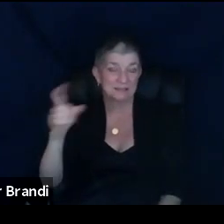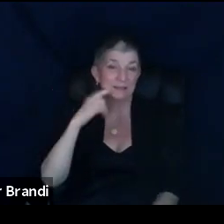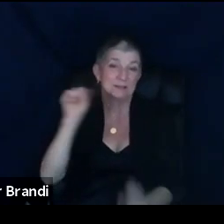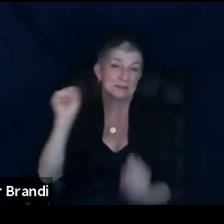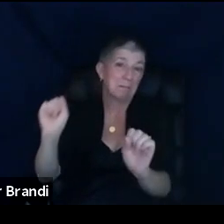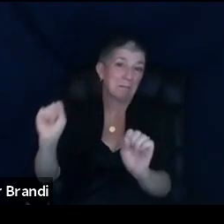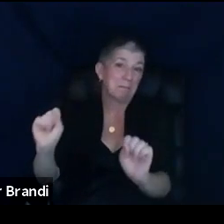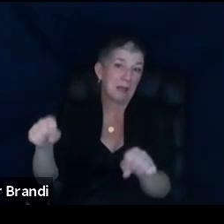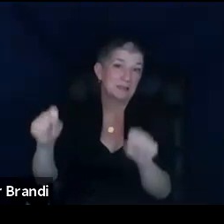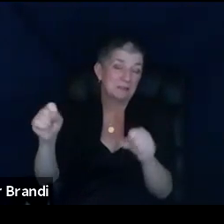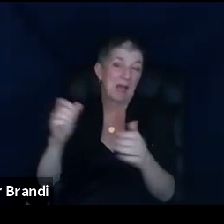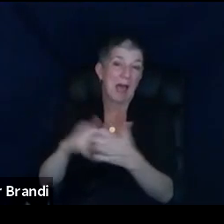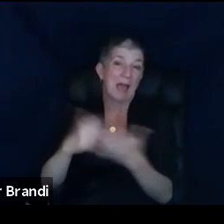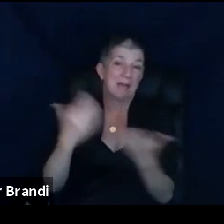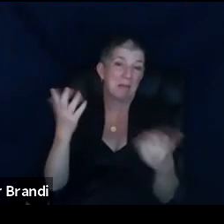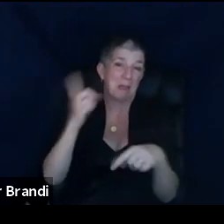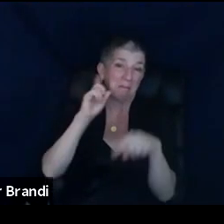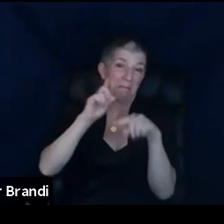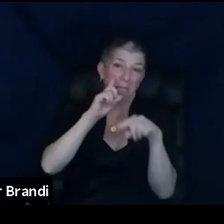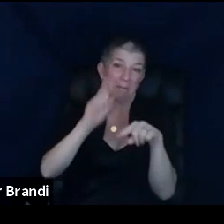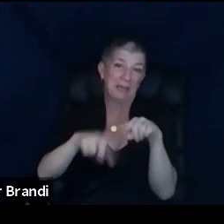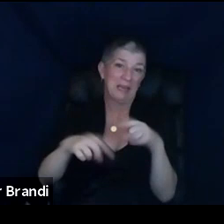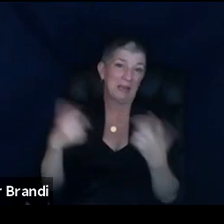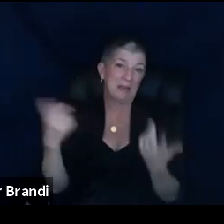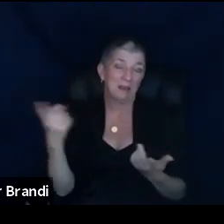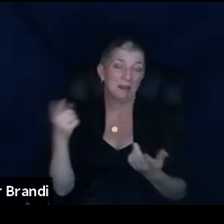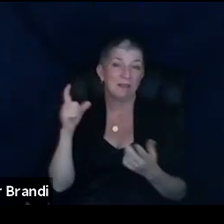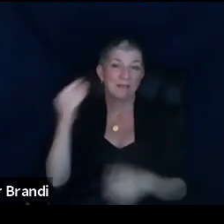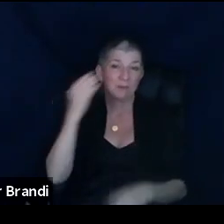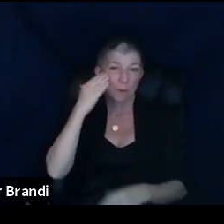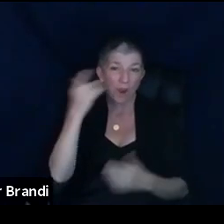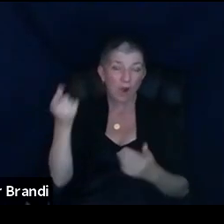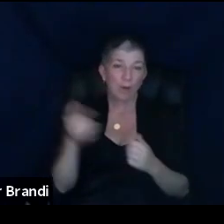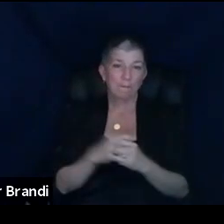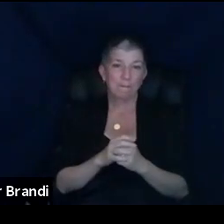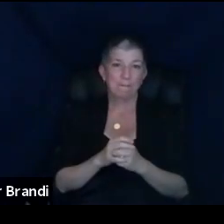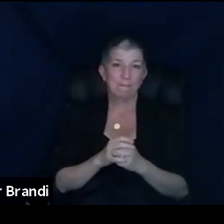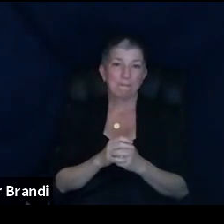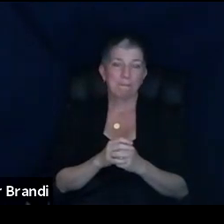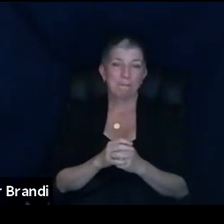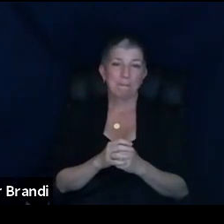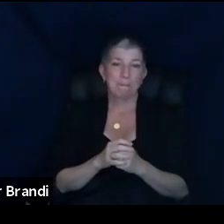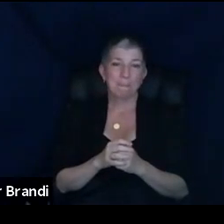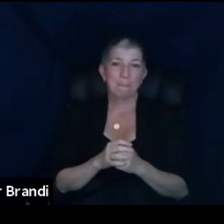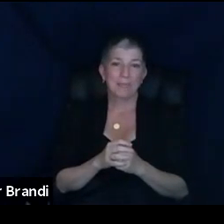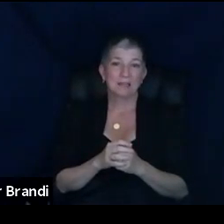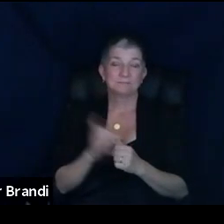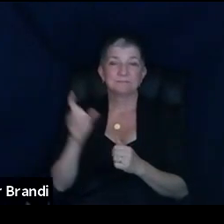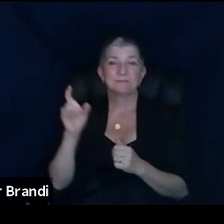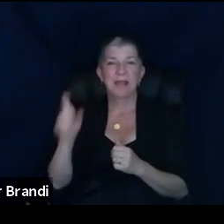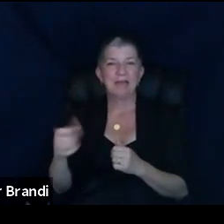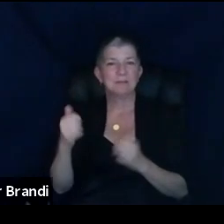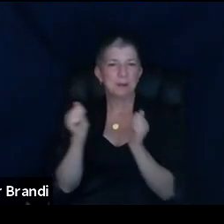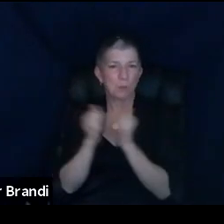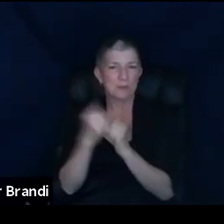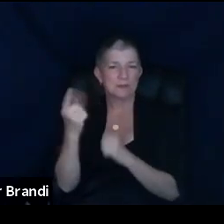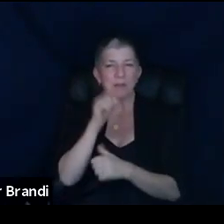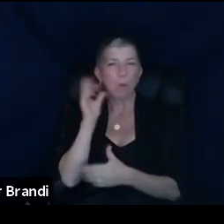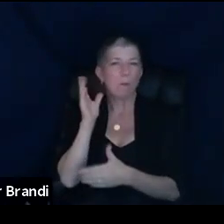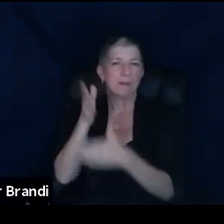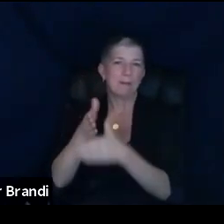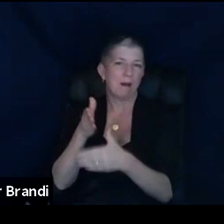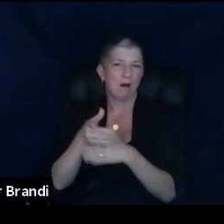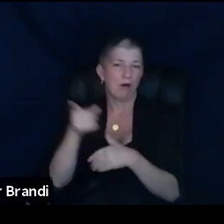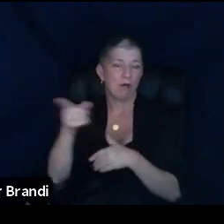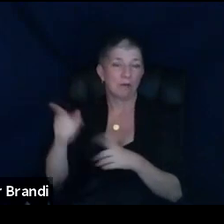possibility that I could pee, and they have to be aware of that. And not, you know, I have to be with someone that's not going to be bothered by that,